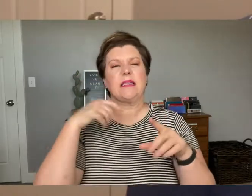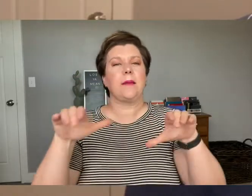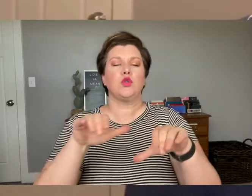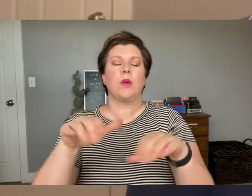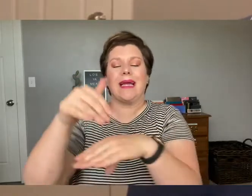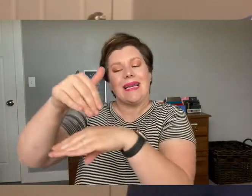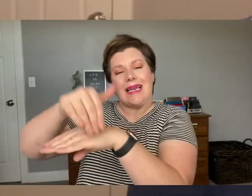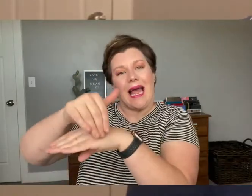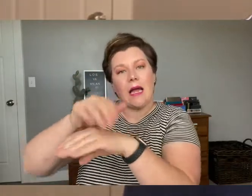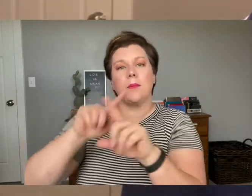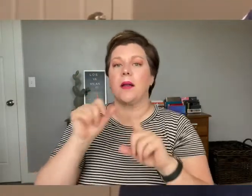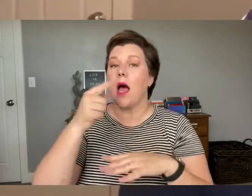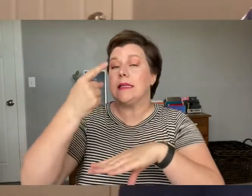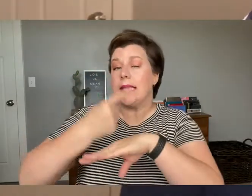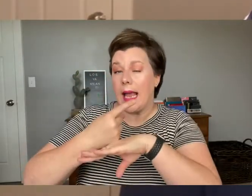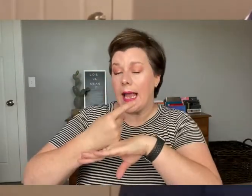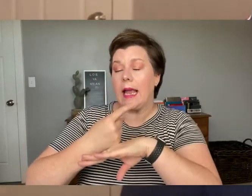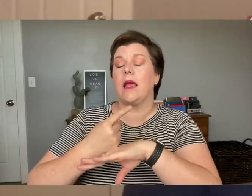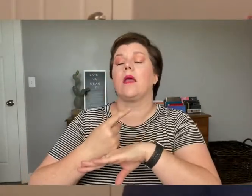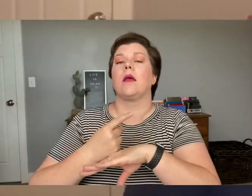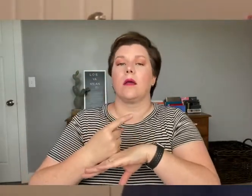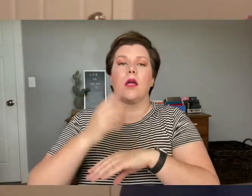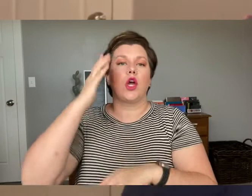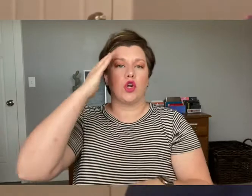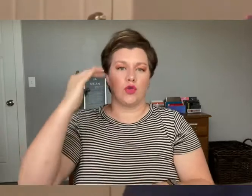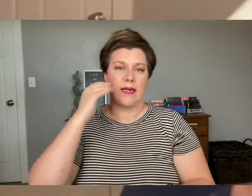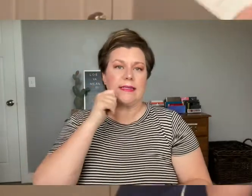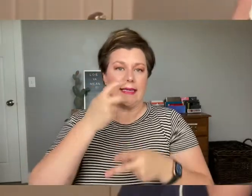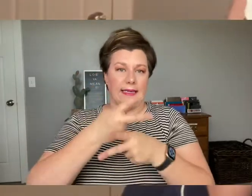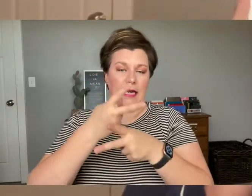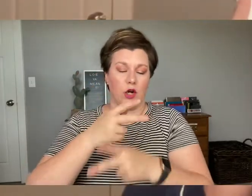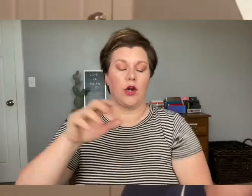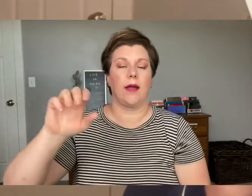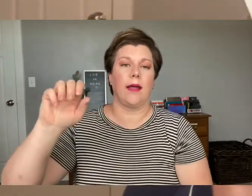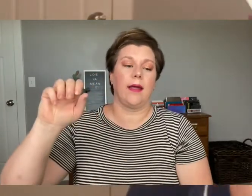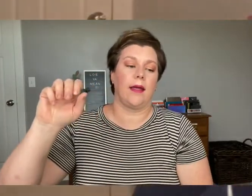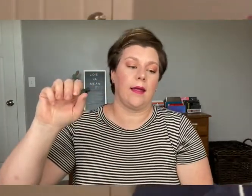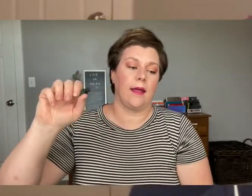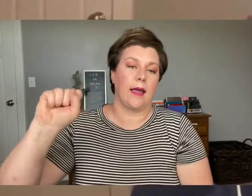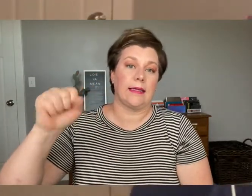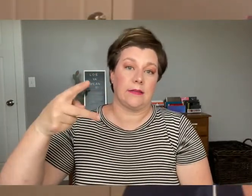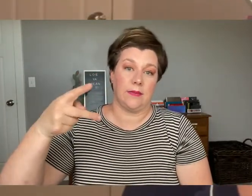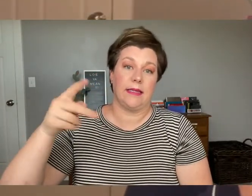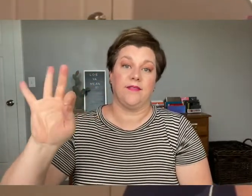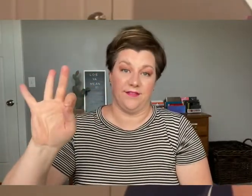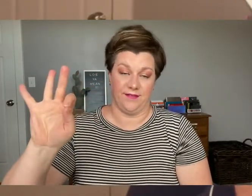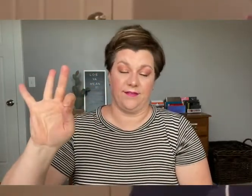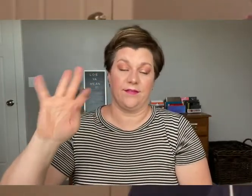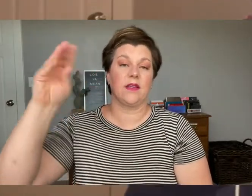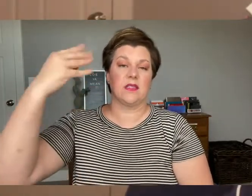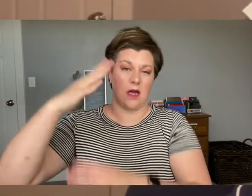because I am doing a nighttime and not a daytime routine, are the Korean skincare